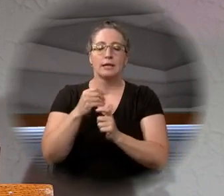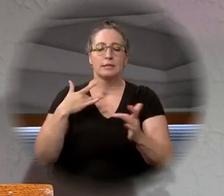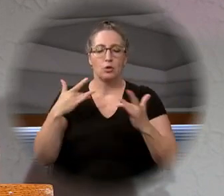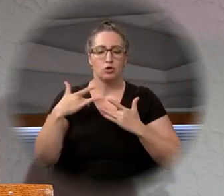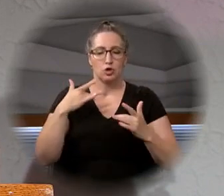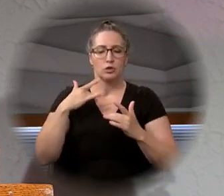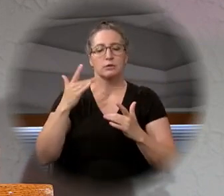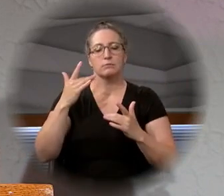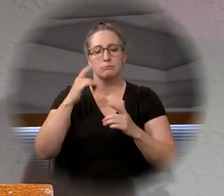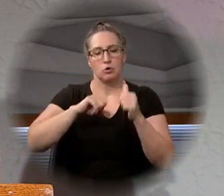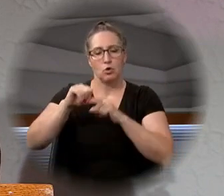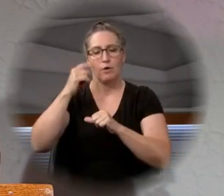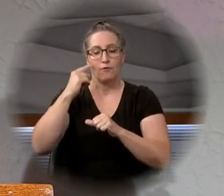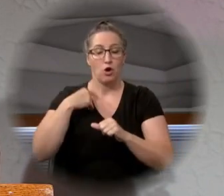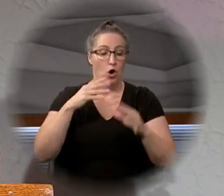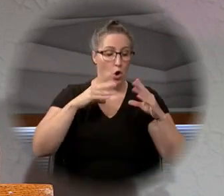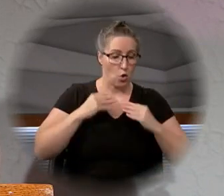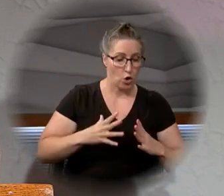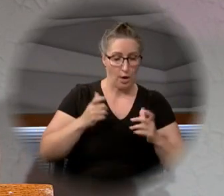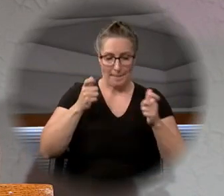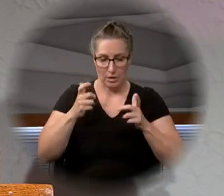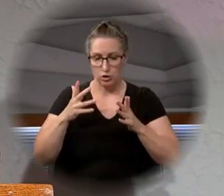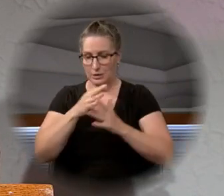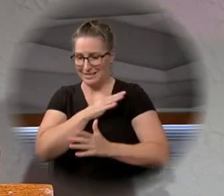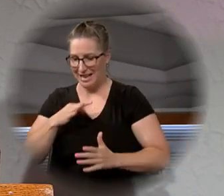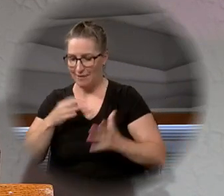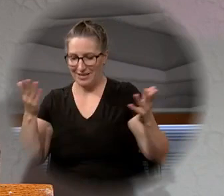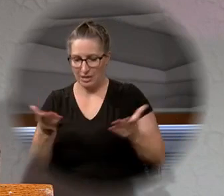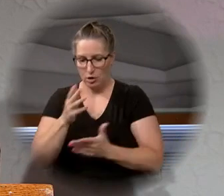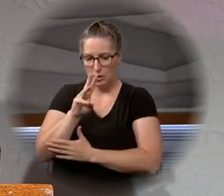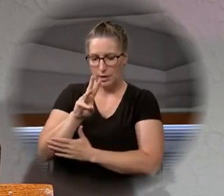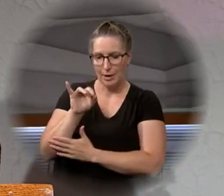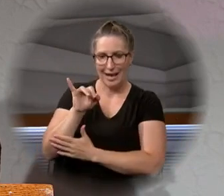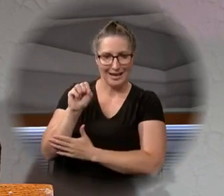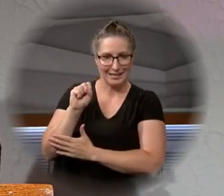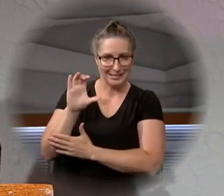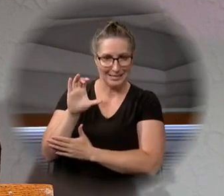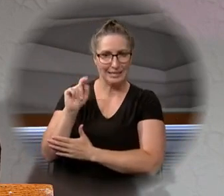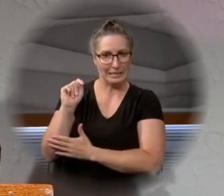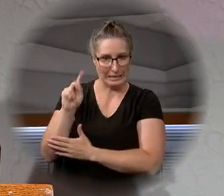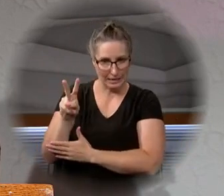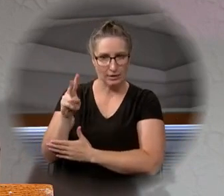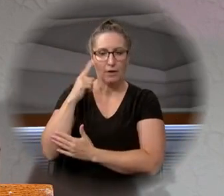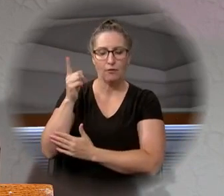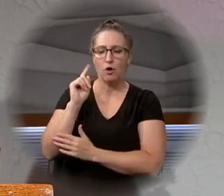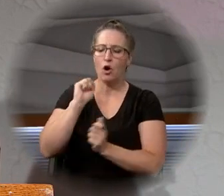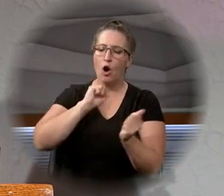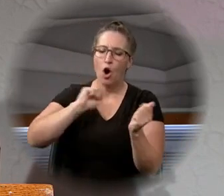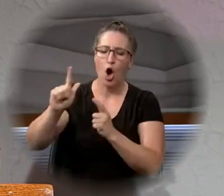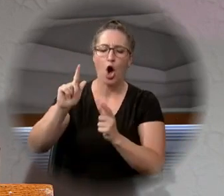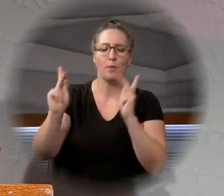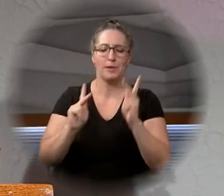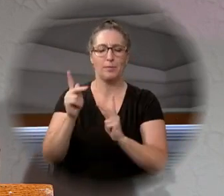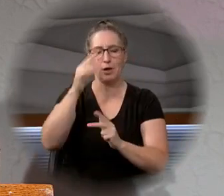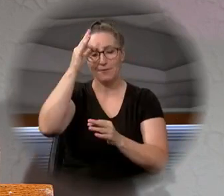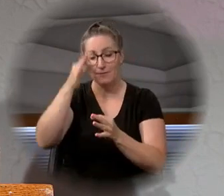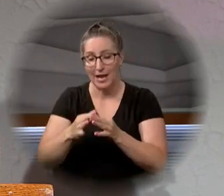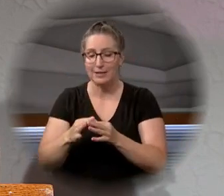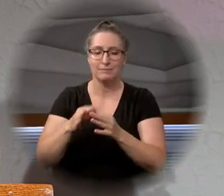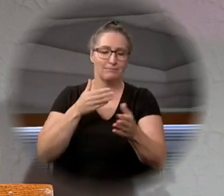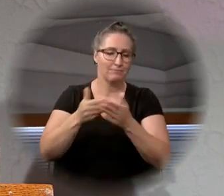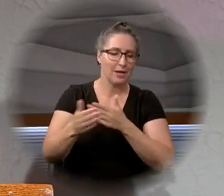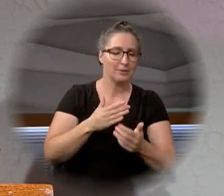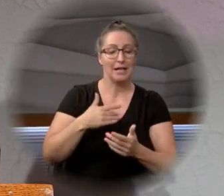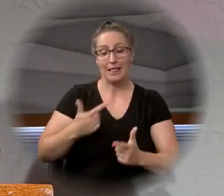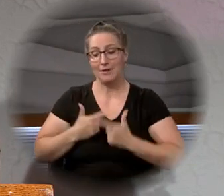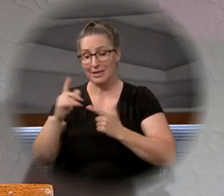owner, management, and staff of WISC-TV, for persons of all faiths with disabilities